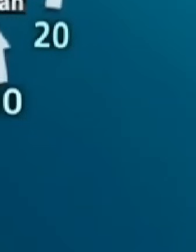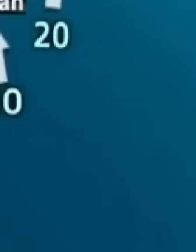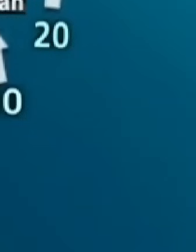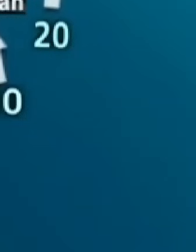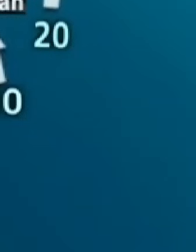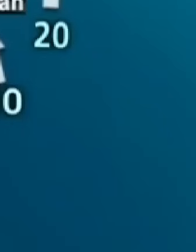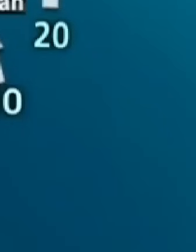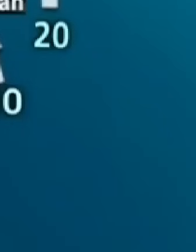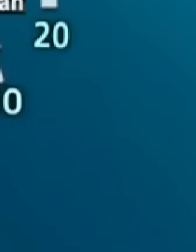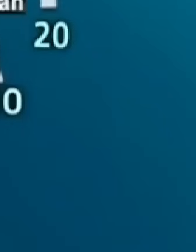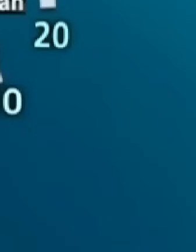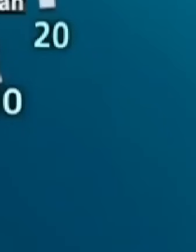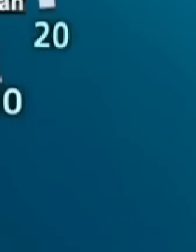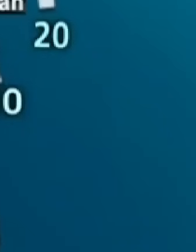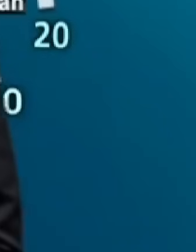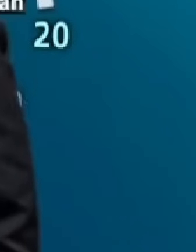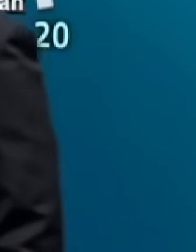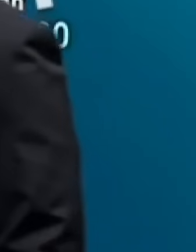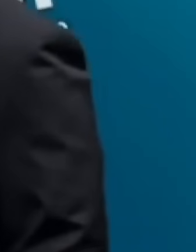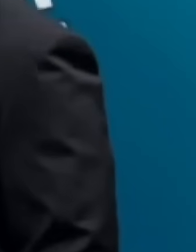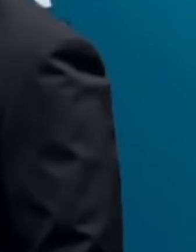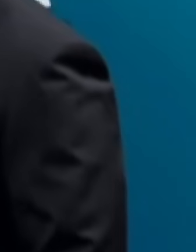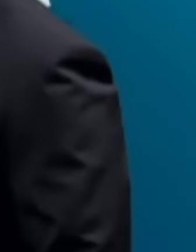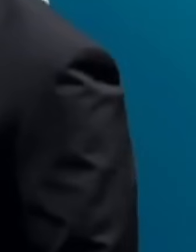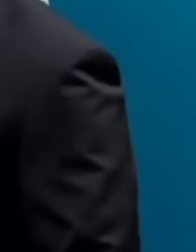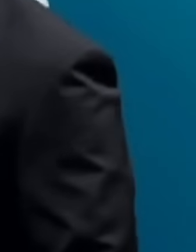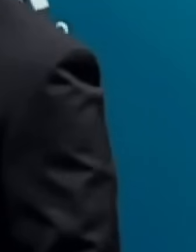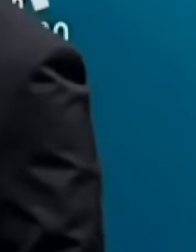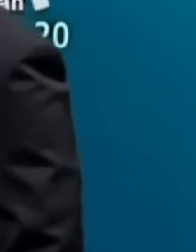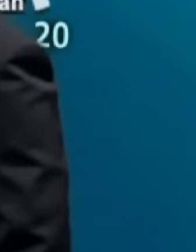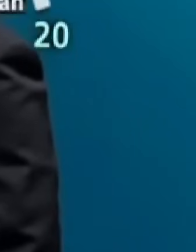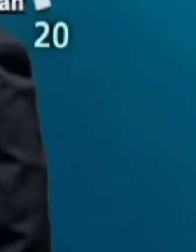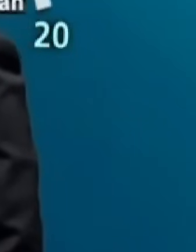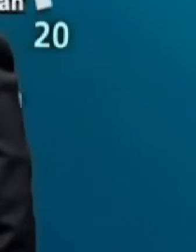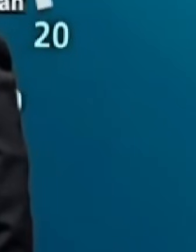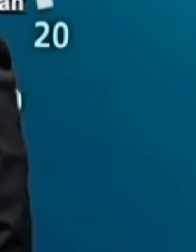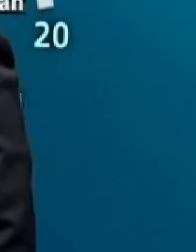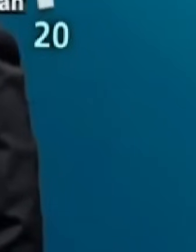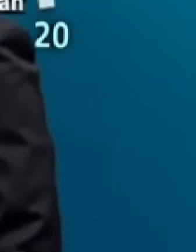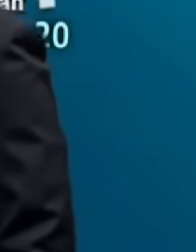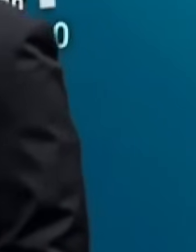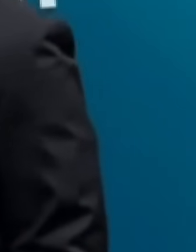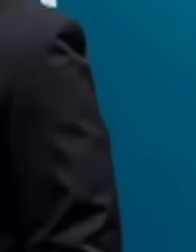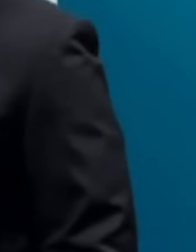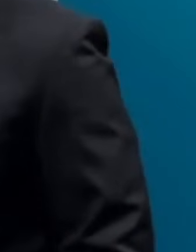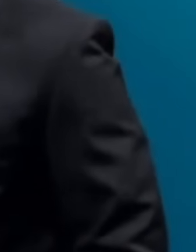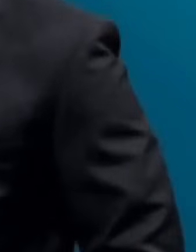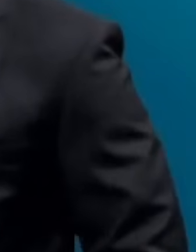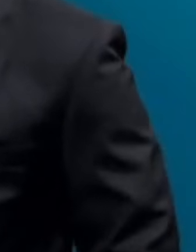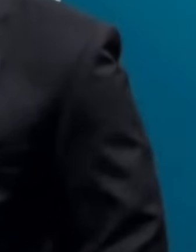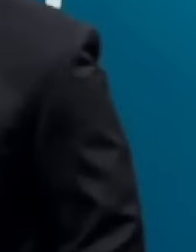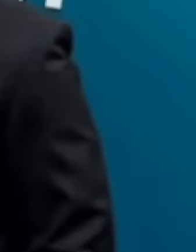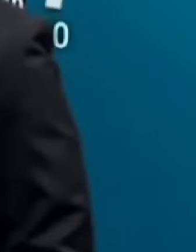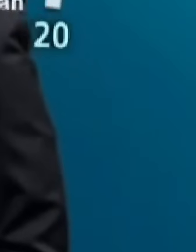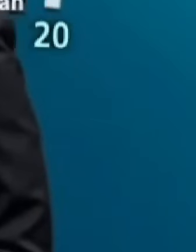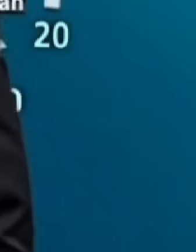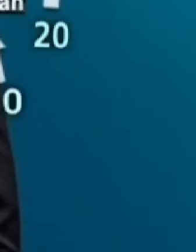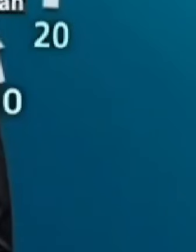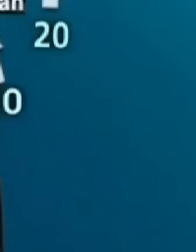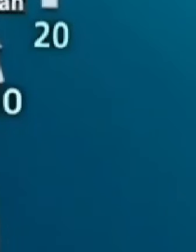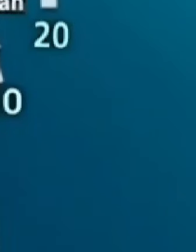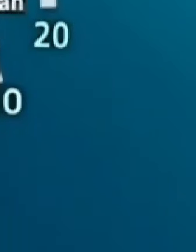hore fela e tlebele fela mehudi mona le mane a se shebile hona ka le boele hole a pintono ho tla jwala hona ka haro ferelane ho tlebe ho fuka moya